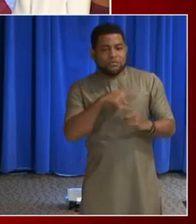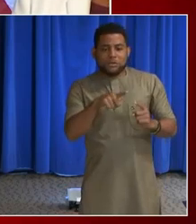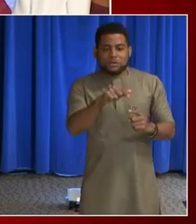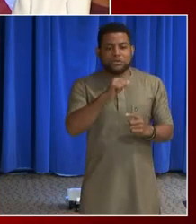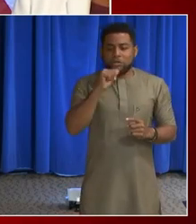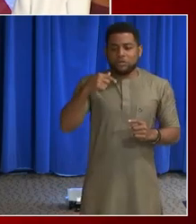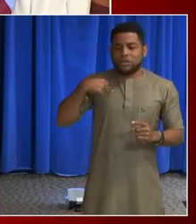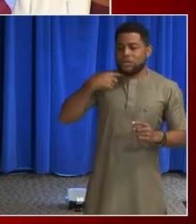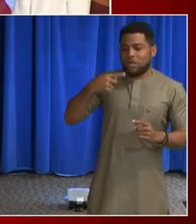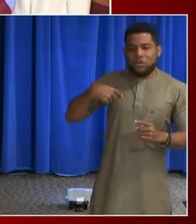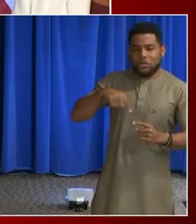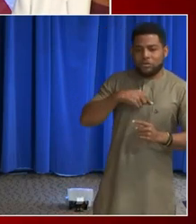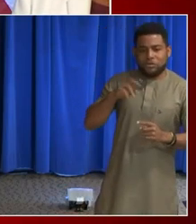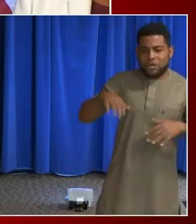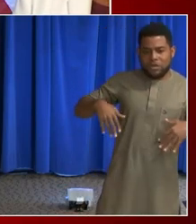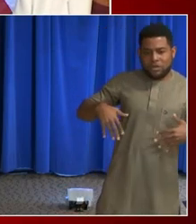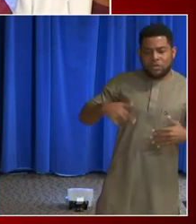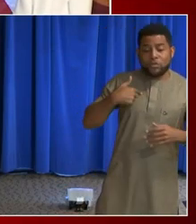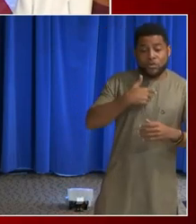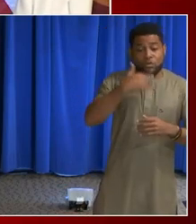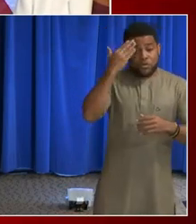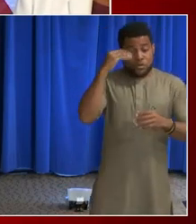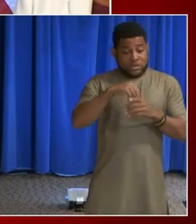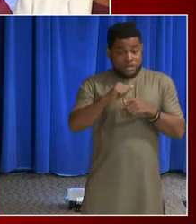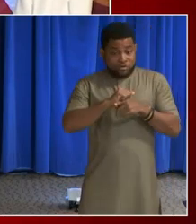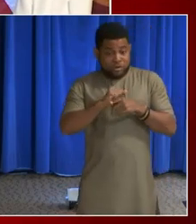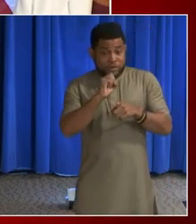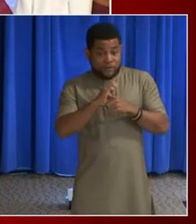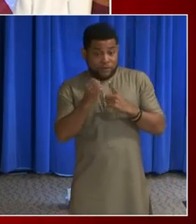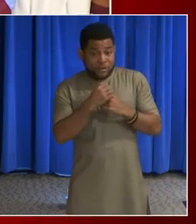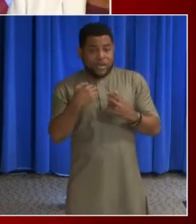training environment, there are props